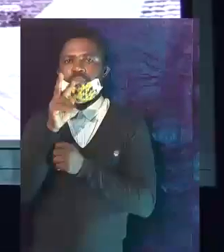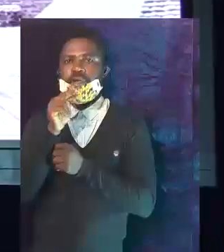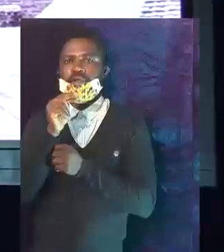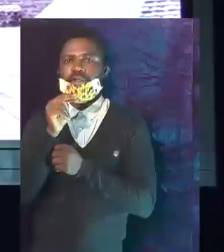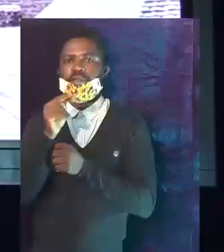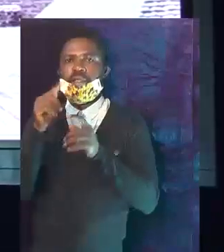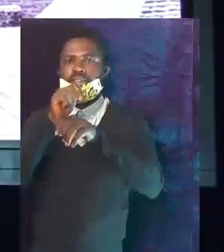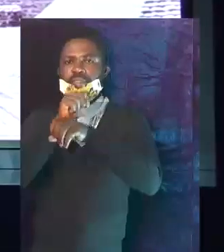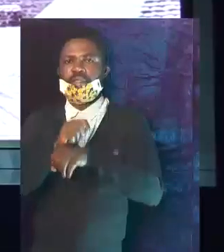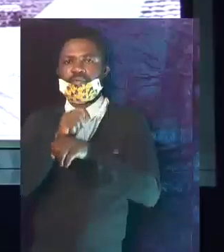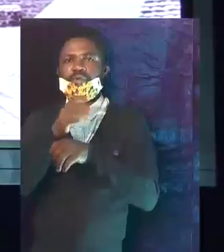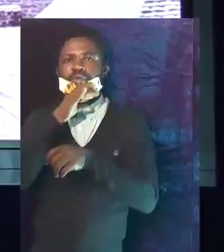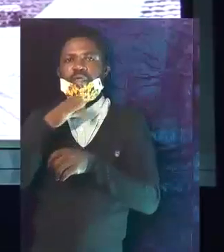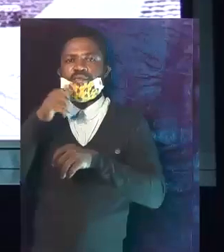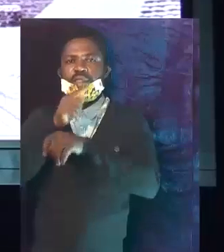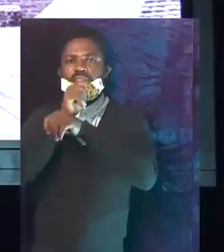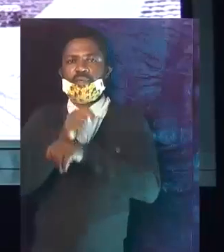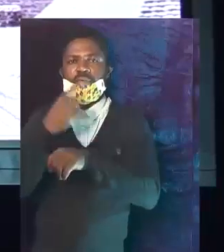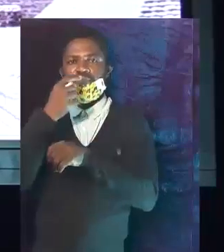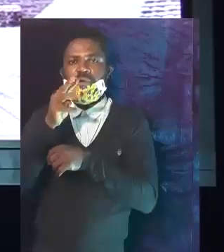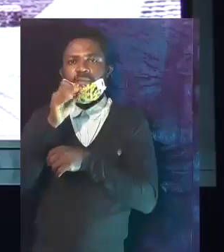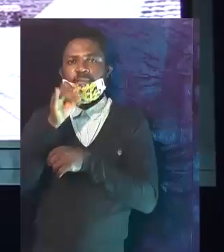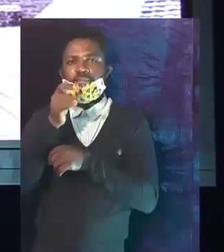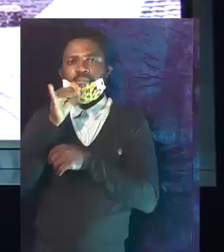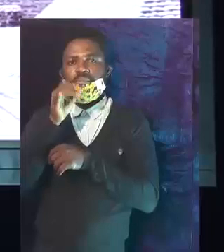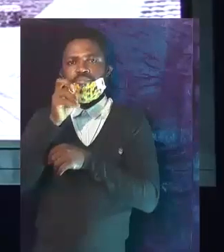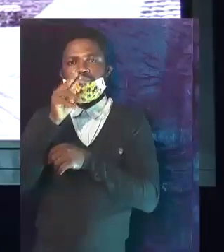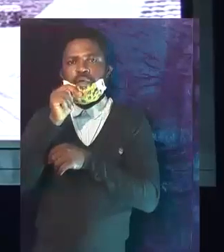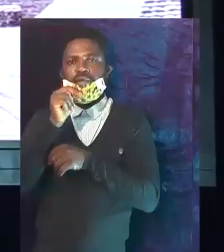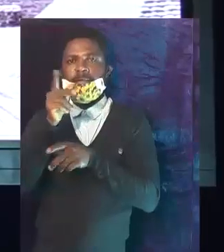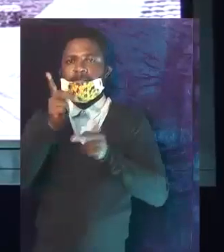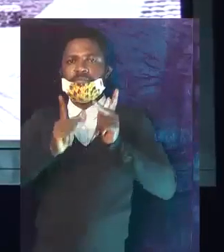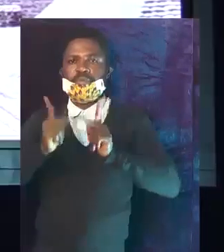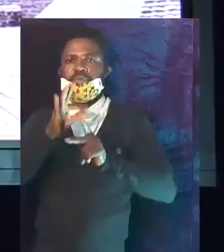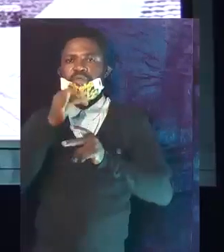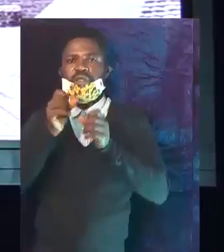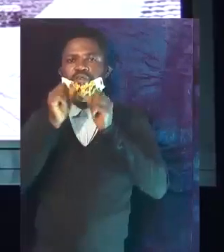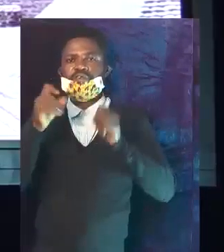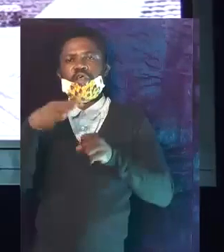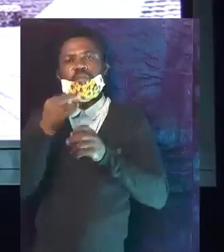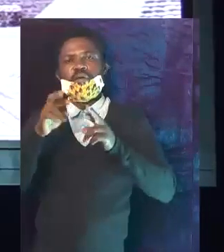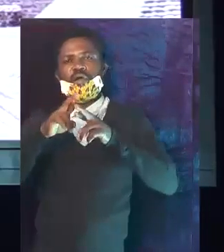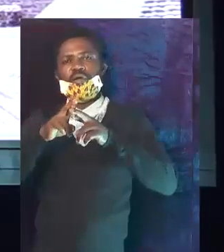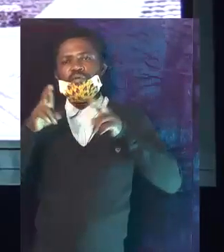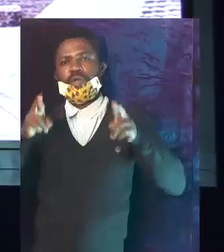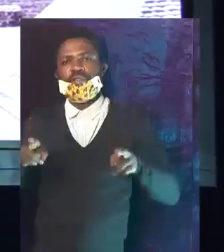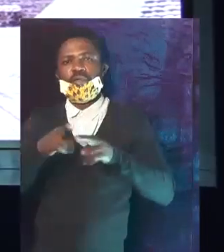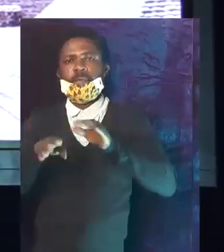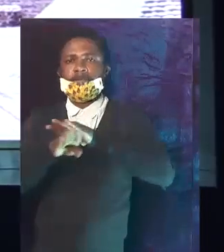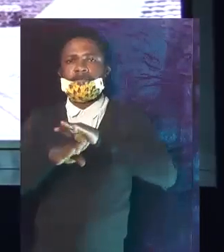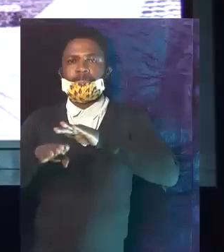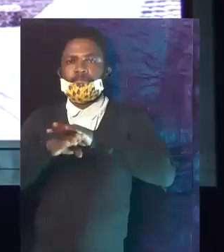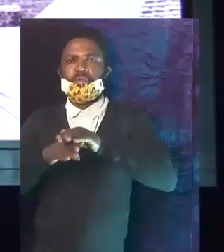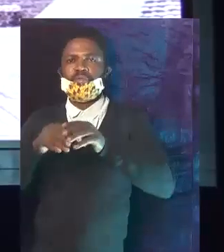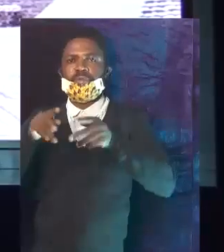that you see here, this is an ancient temple for the Mayan people where they worship their gods. It's in the shape of a rectangle-based pyramid. And of course, it